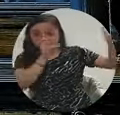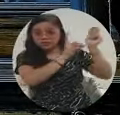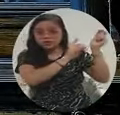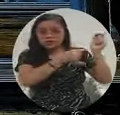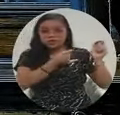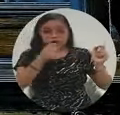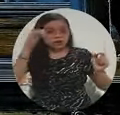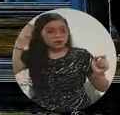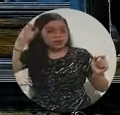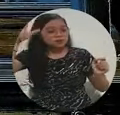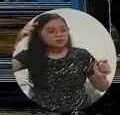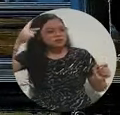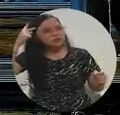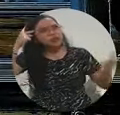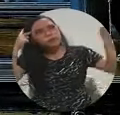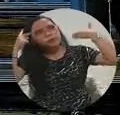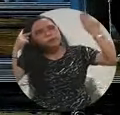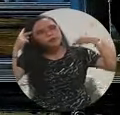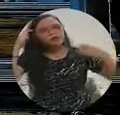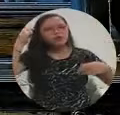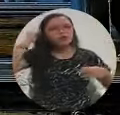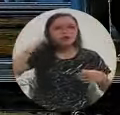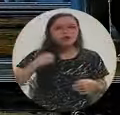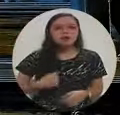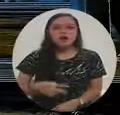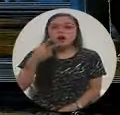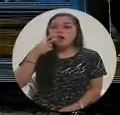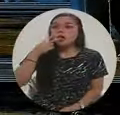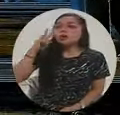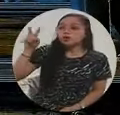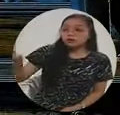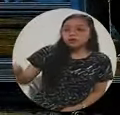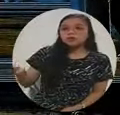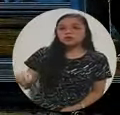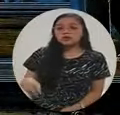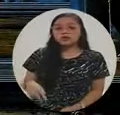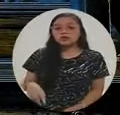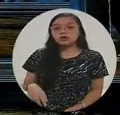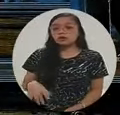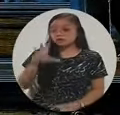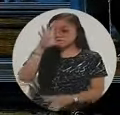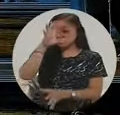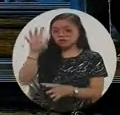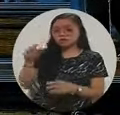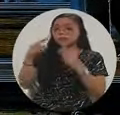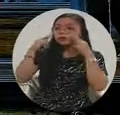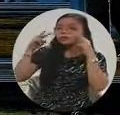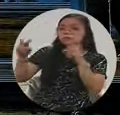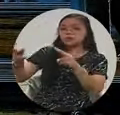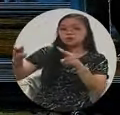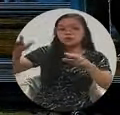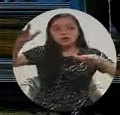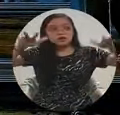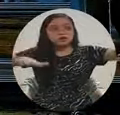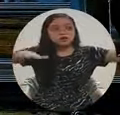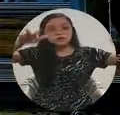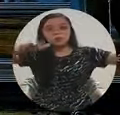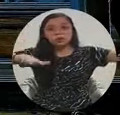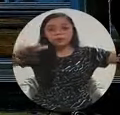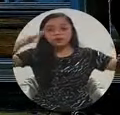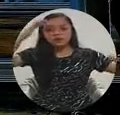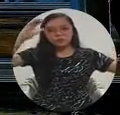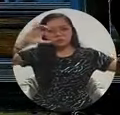I did not think it was an opportunity to expand. I was looking at it from the standpoint of a competing